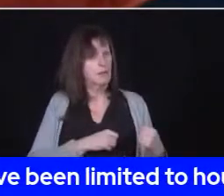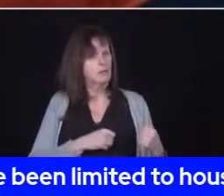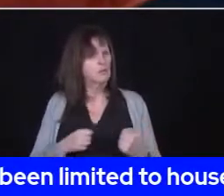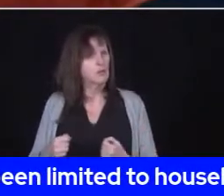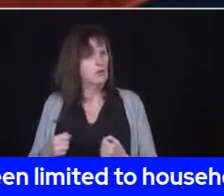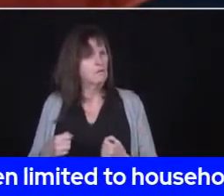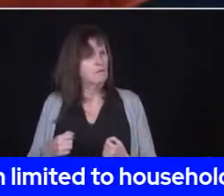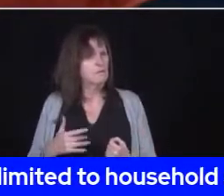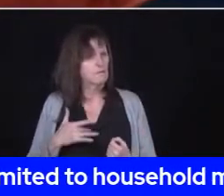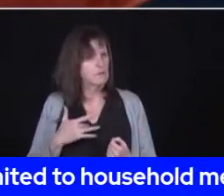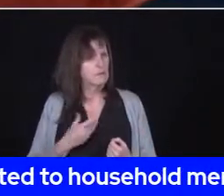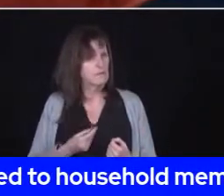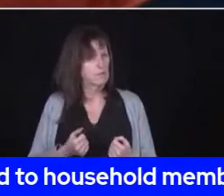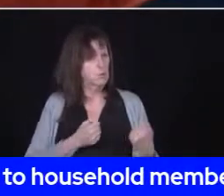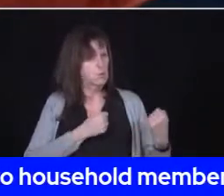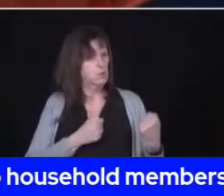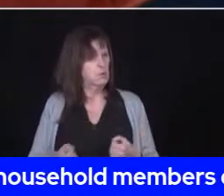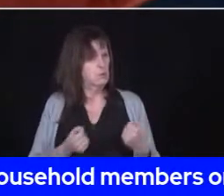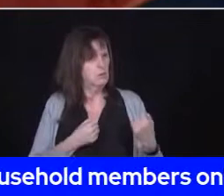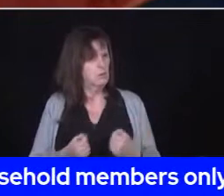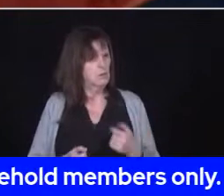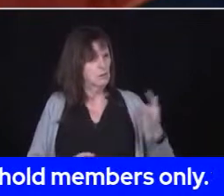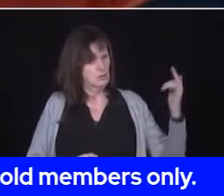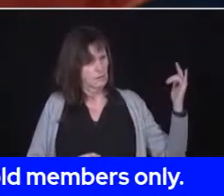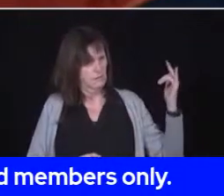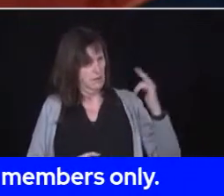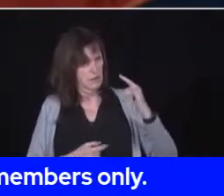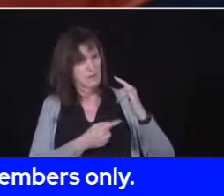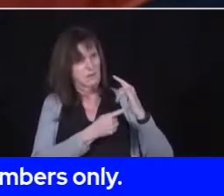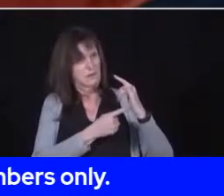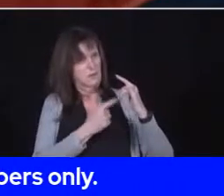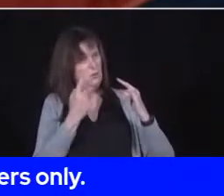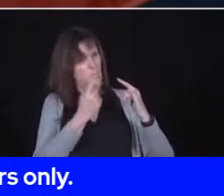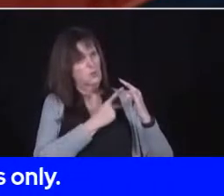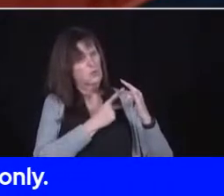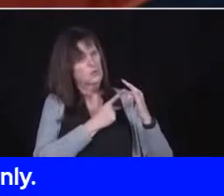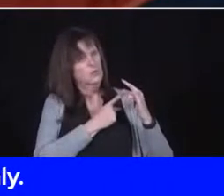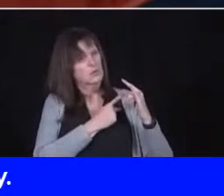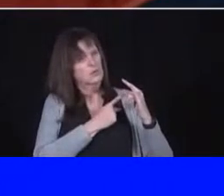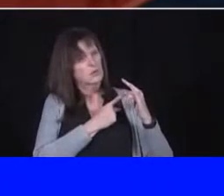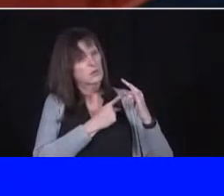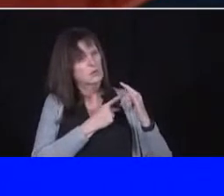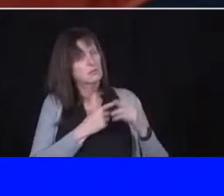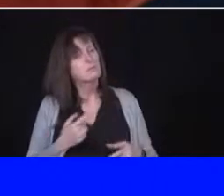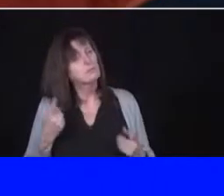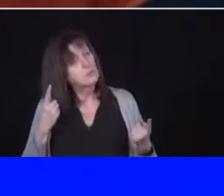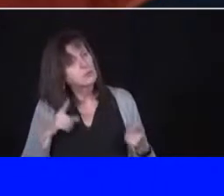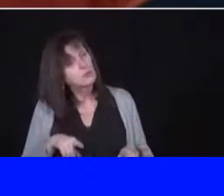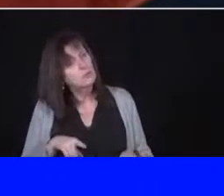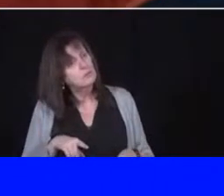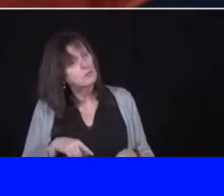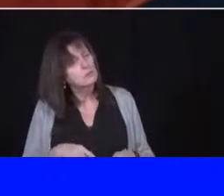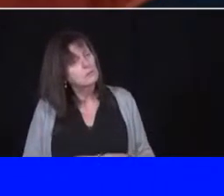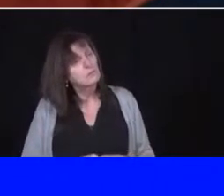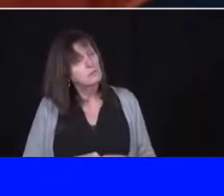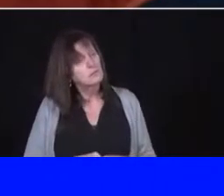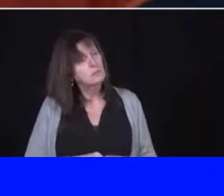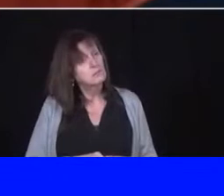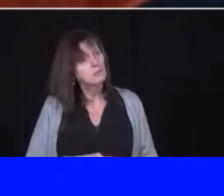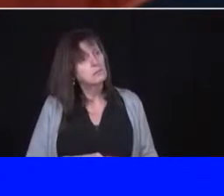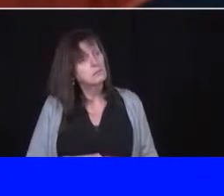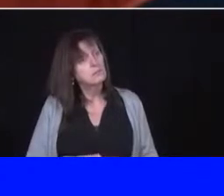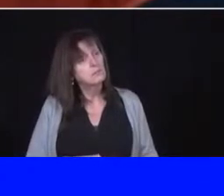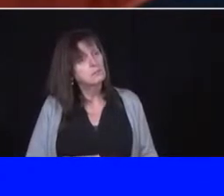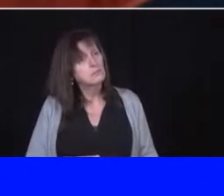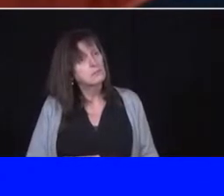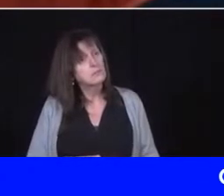threat? Yeah, Rob, I agree with you 100%. But in saying that, I'm sure the people don't